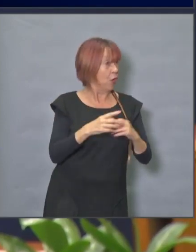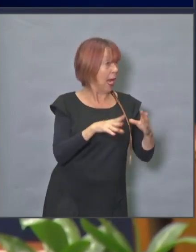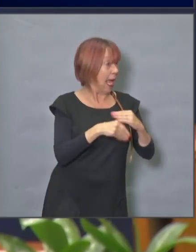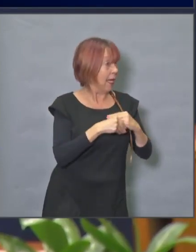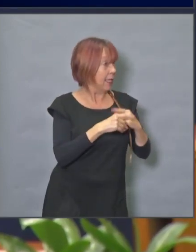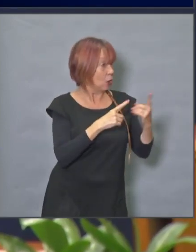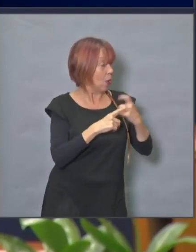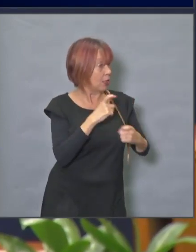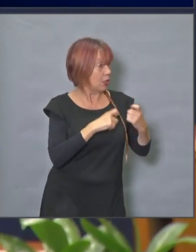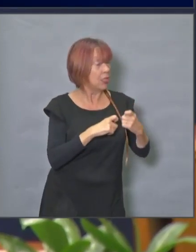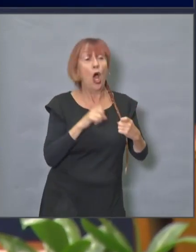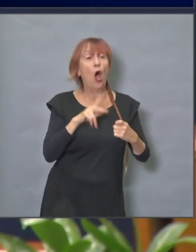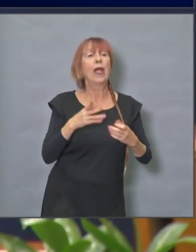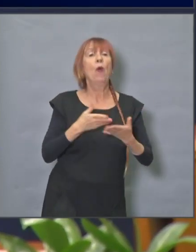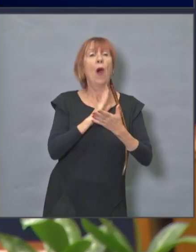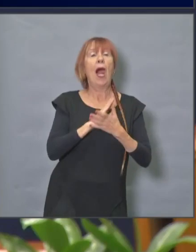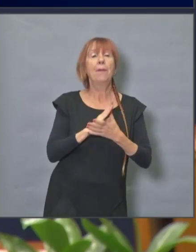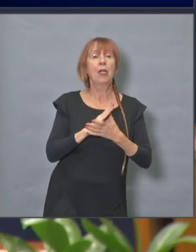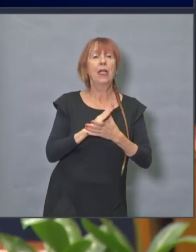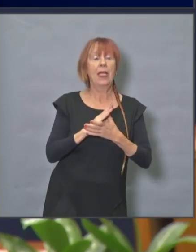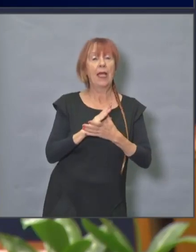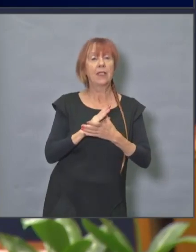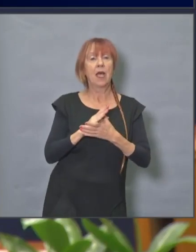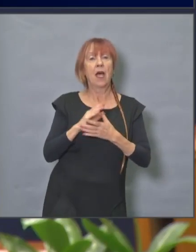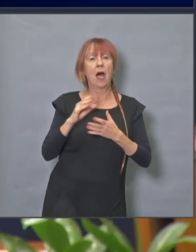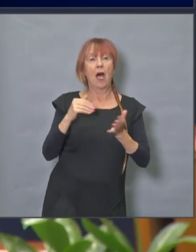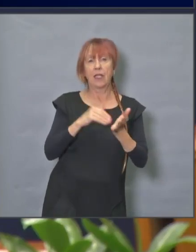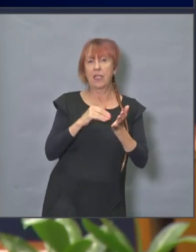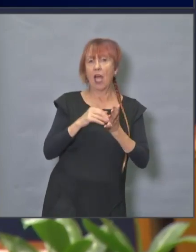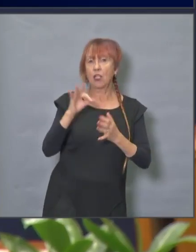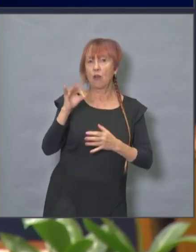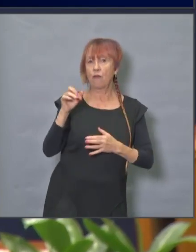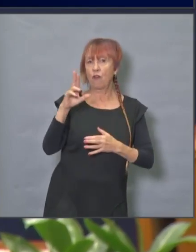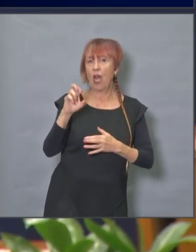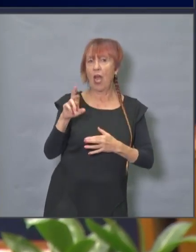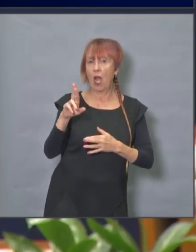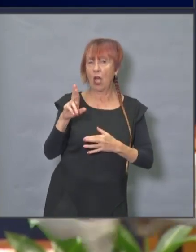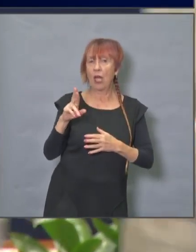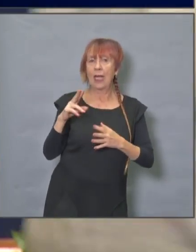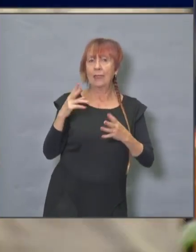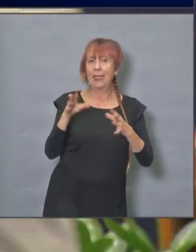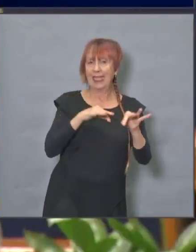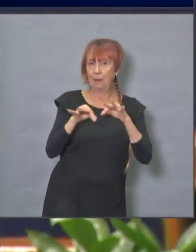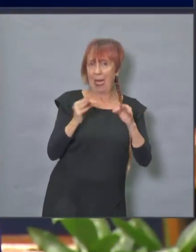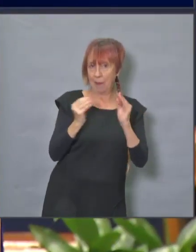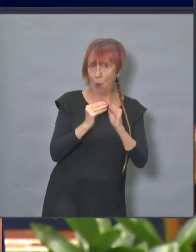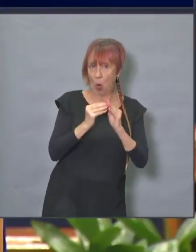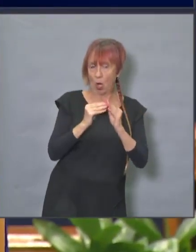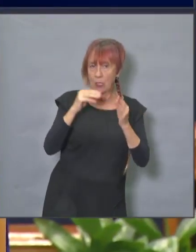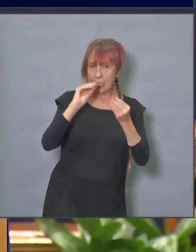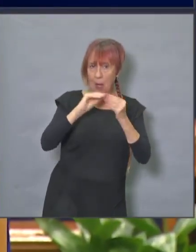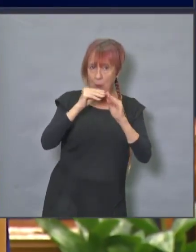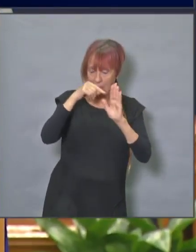you a deep down dive on that, because I really do not have all the answers on that. So go ahead.